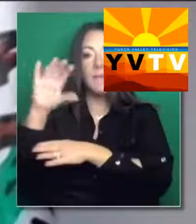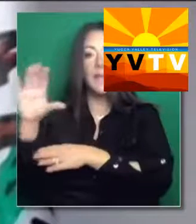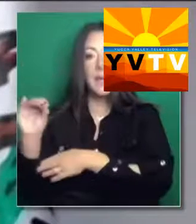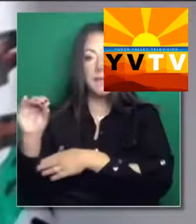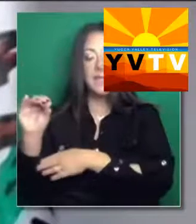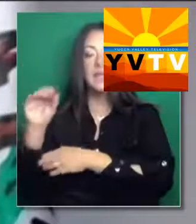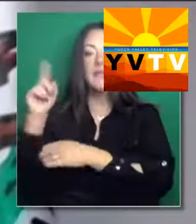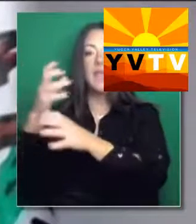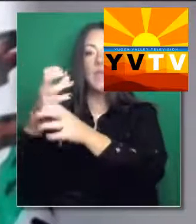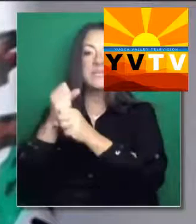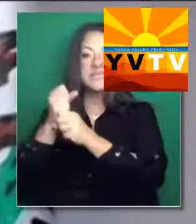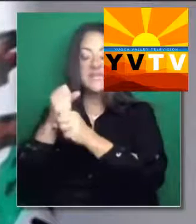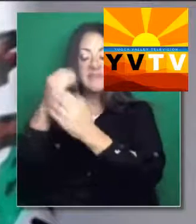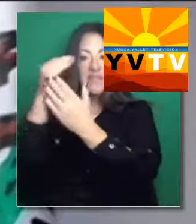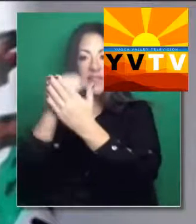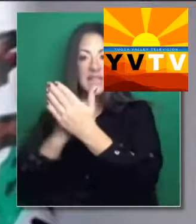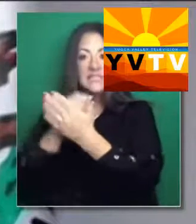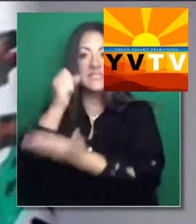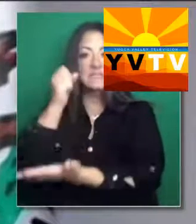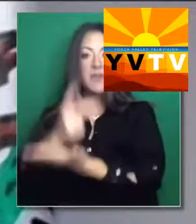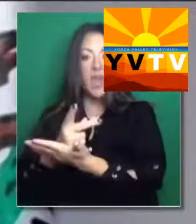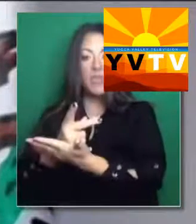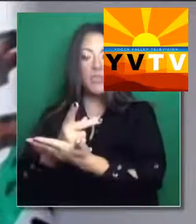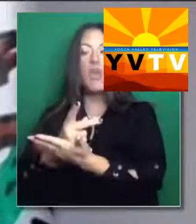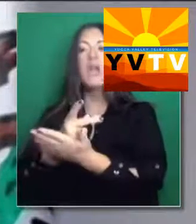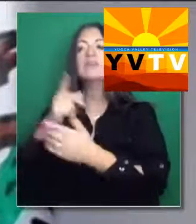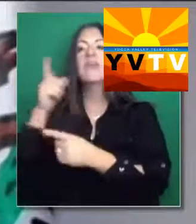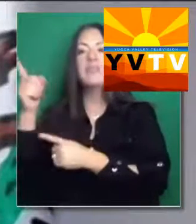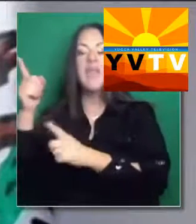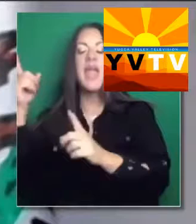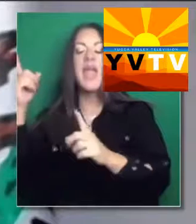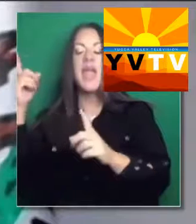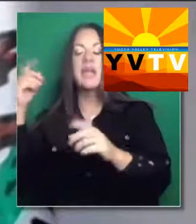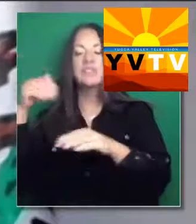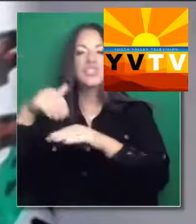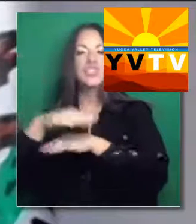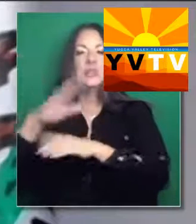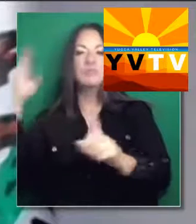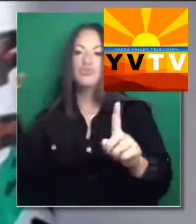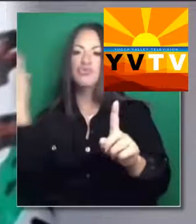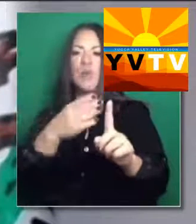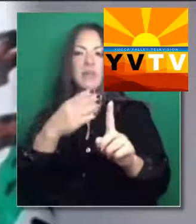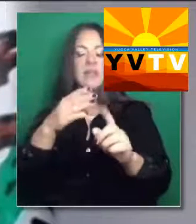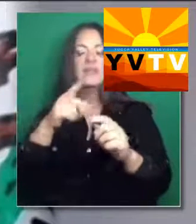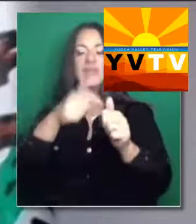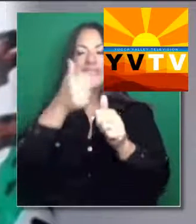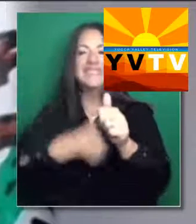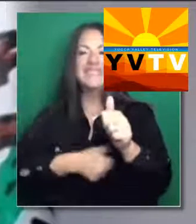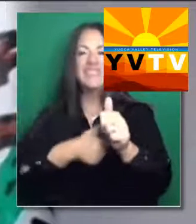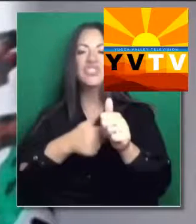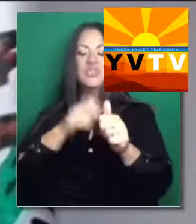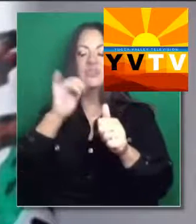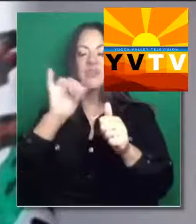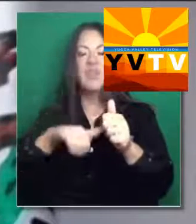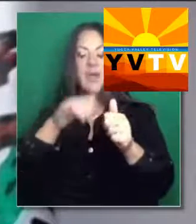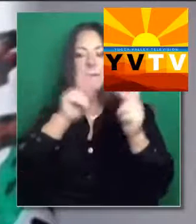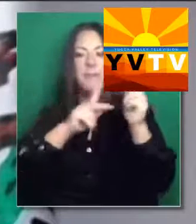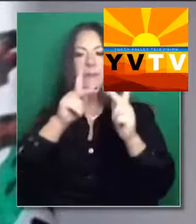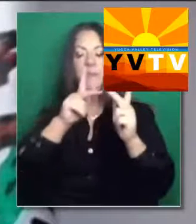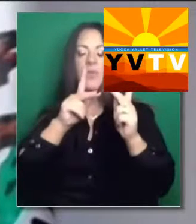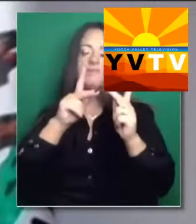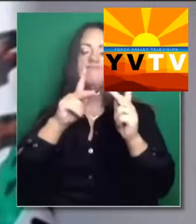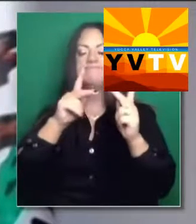for not just flu, but all other vaccinations. So it's really built upon not a state infrastructure, but